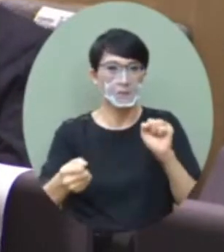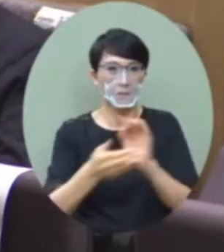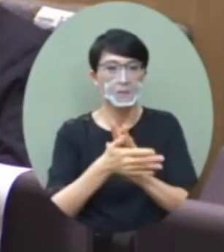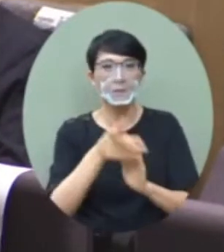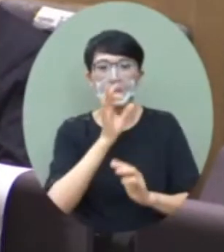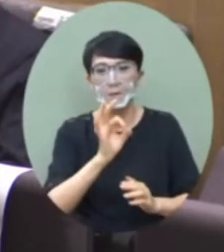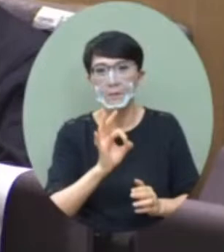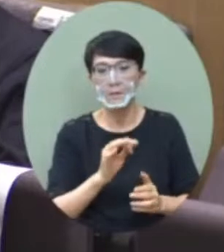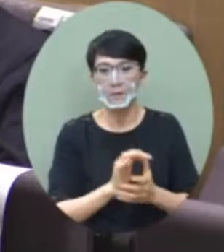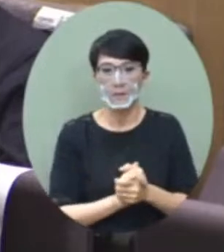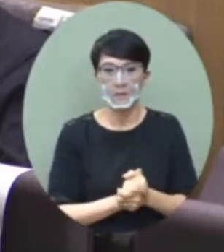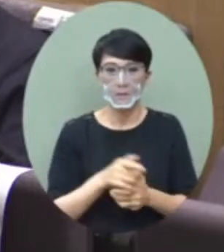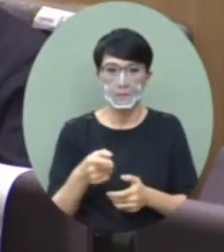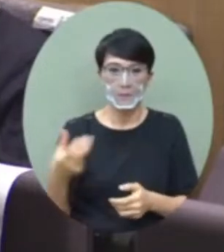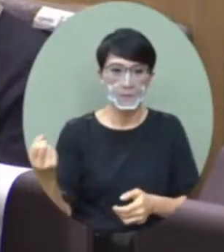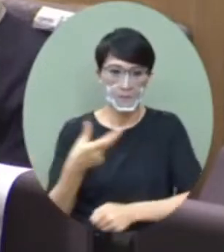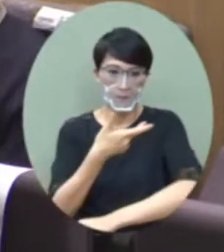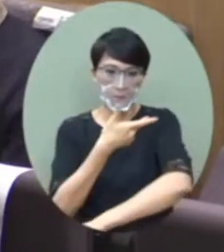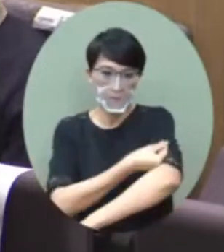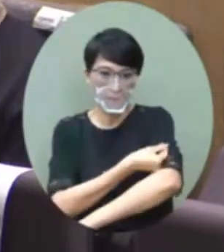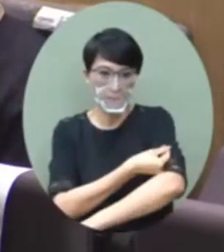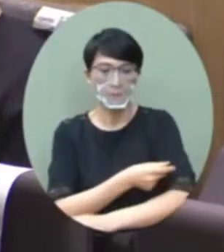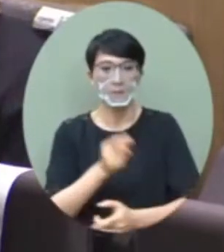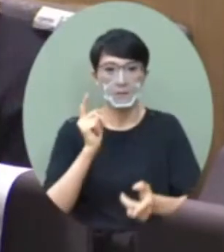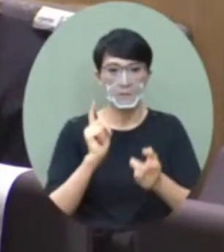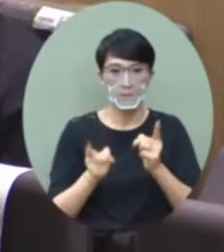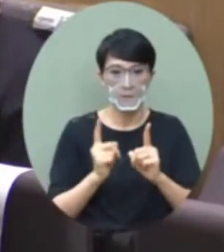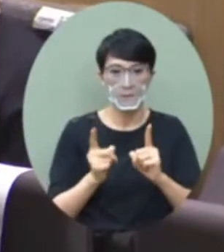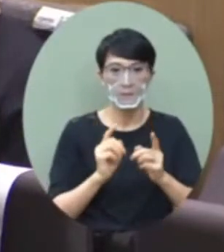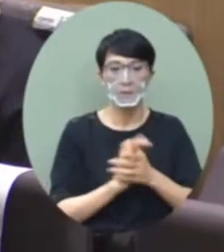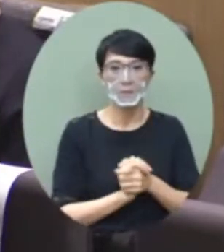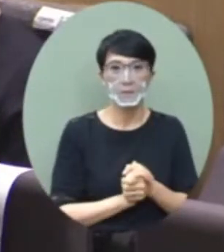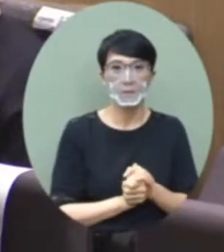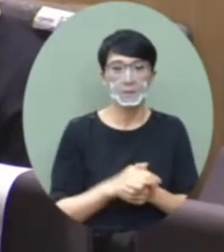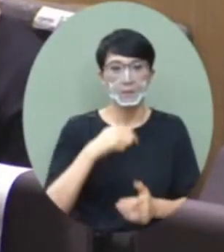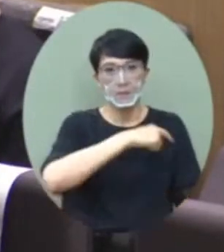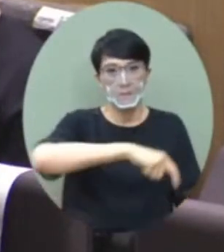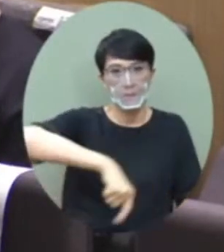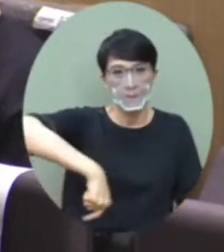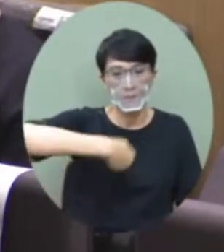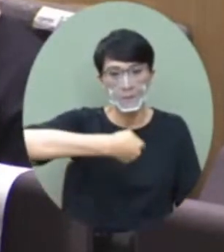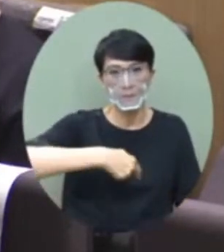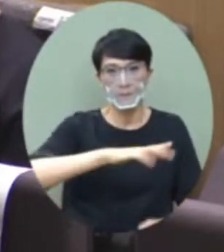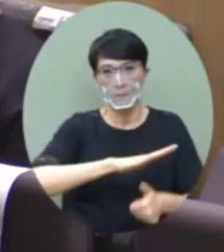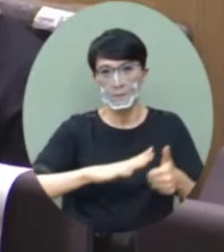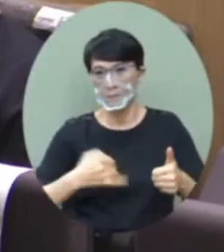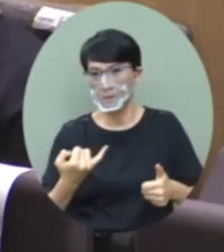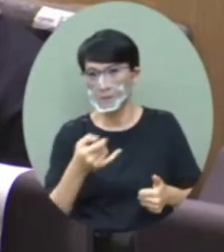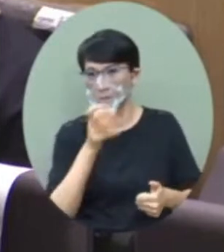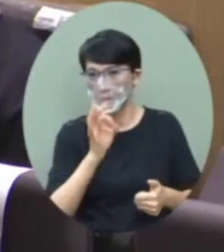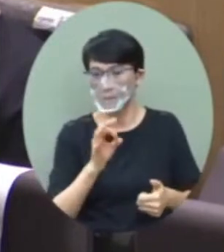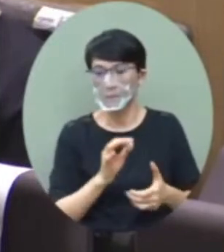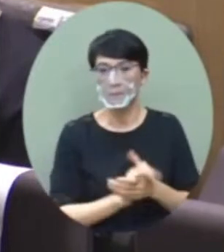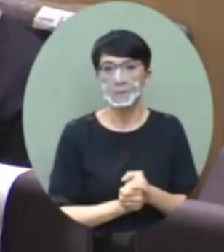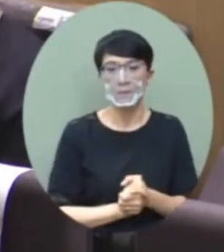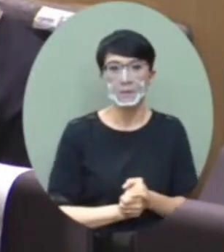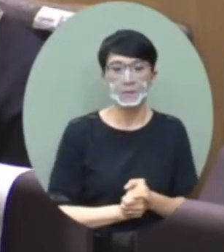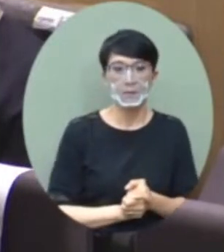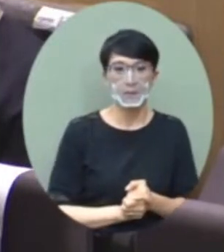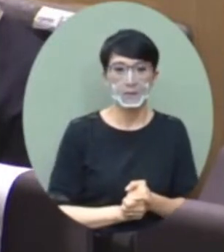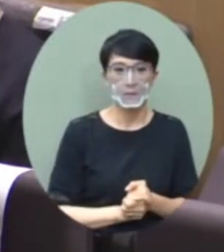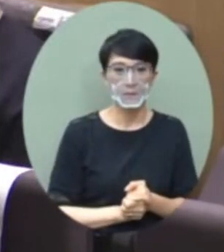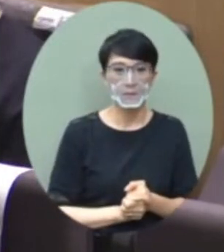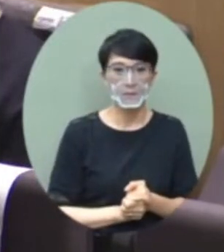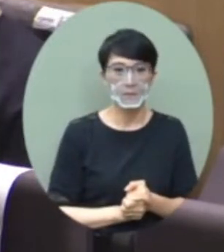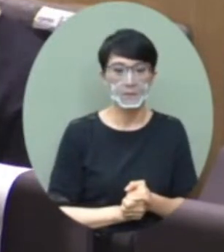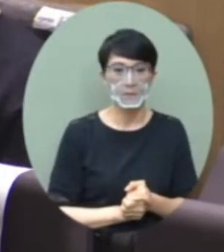or antibodies they have in the body? And for the 200 beds for reverse isolation, what are the